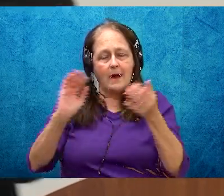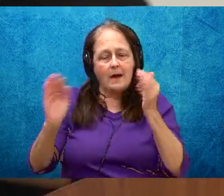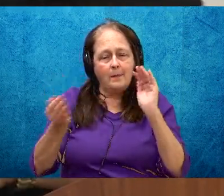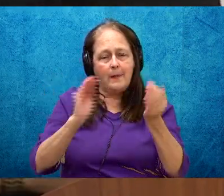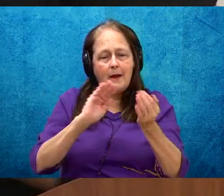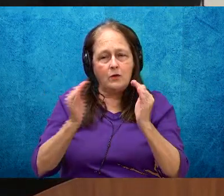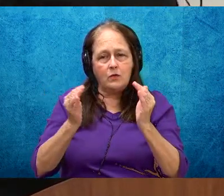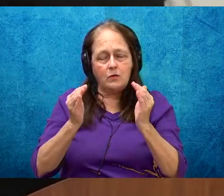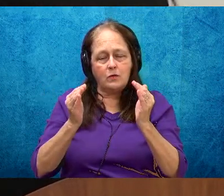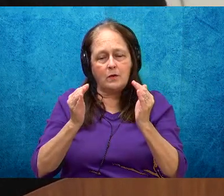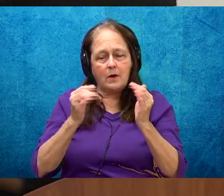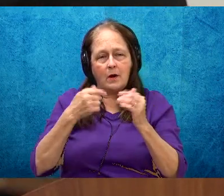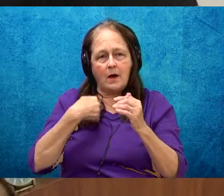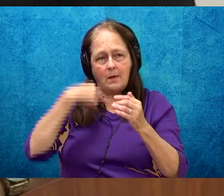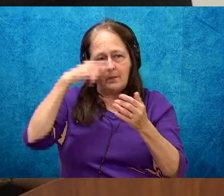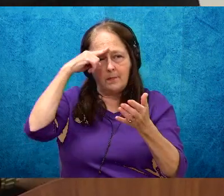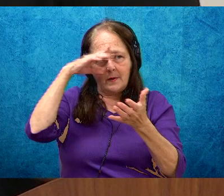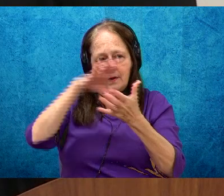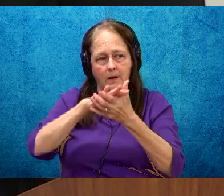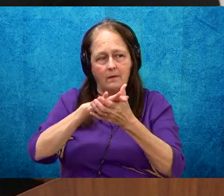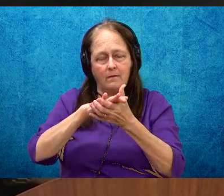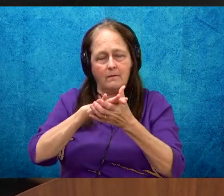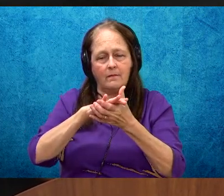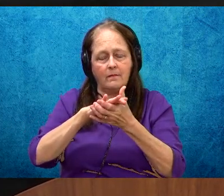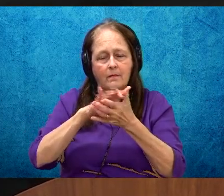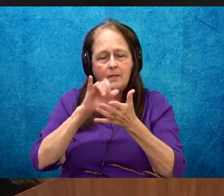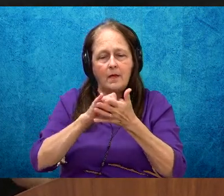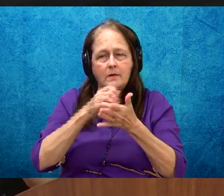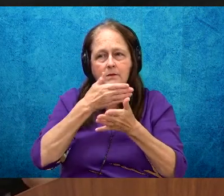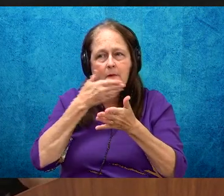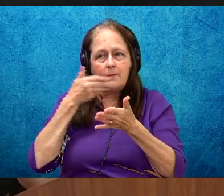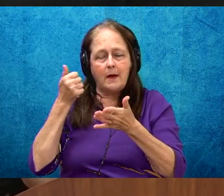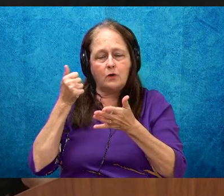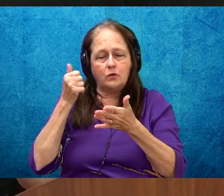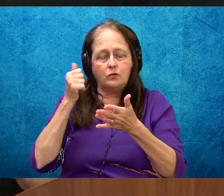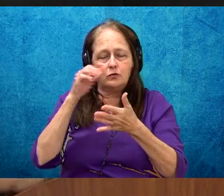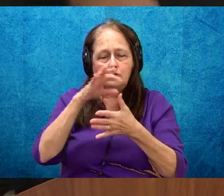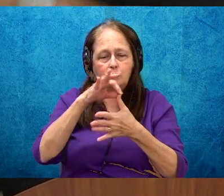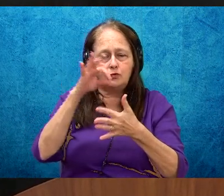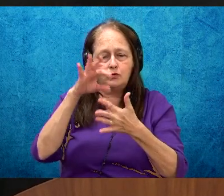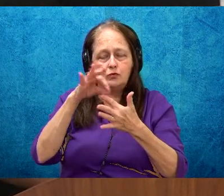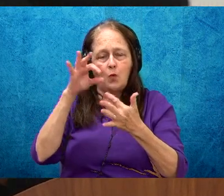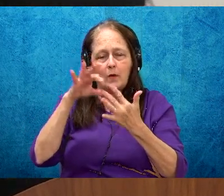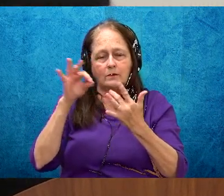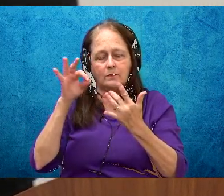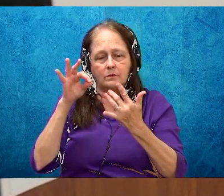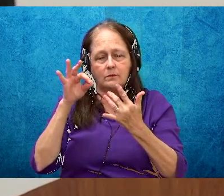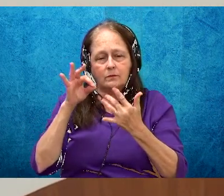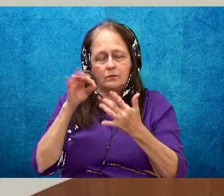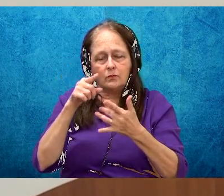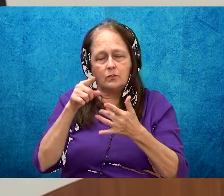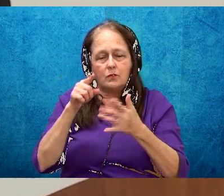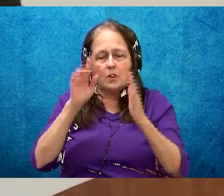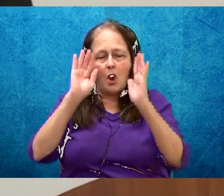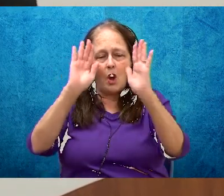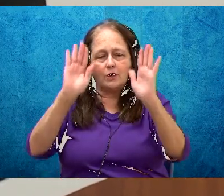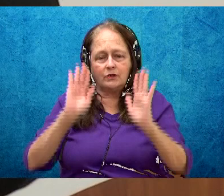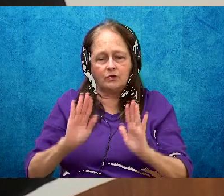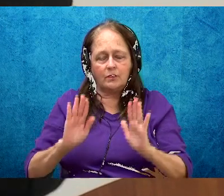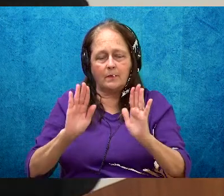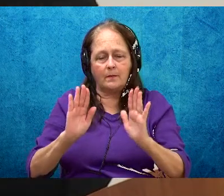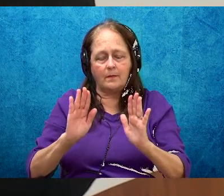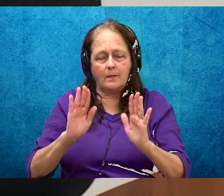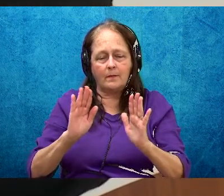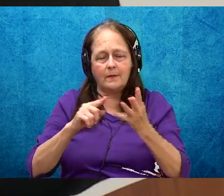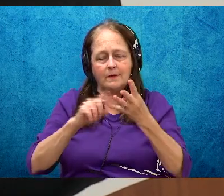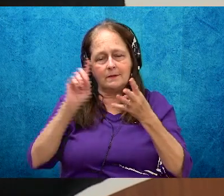You're correct. So I believe D is the better choice. What do you think? Yes, you have been awesome. You've been correct the